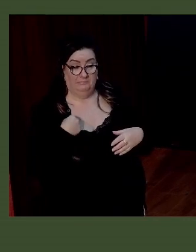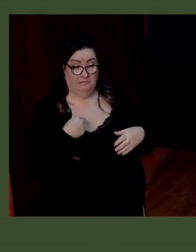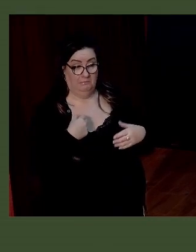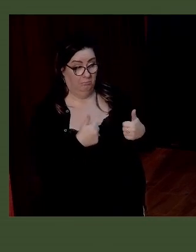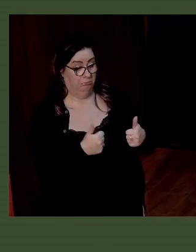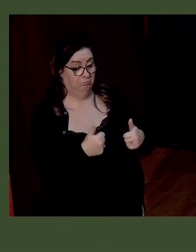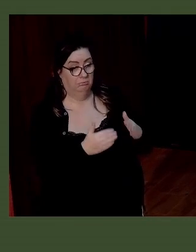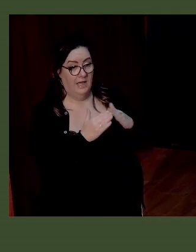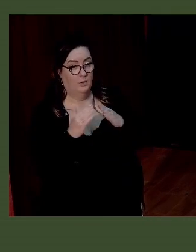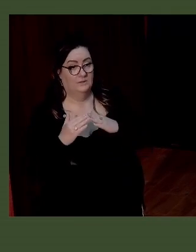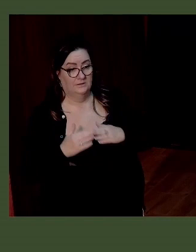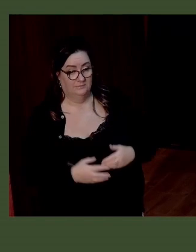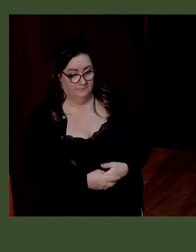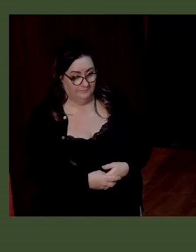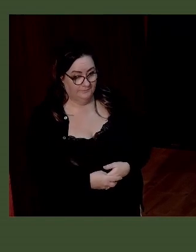housing.